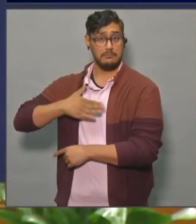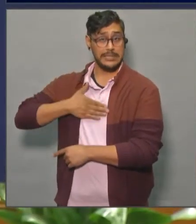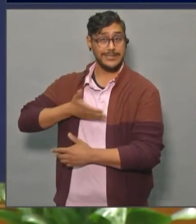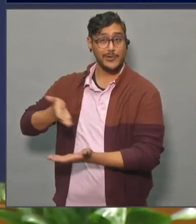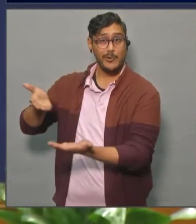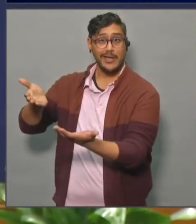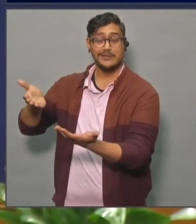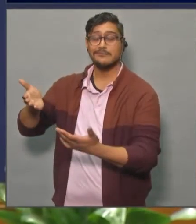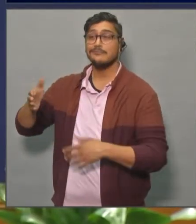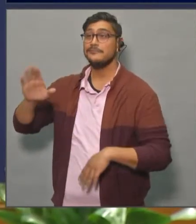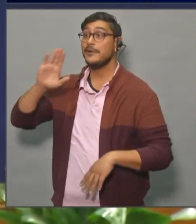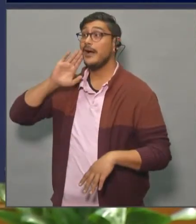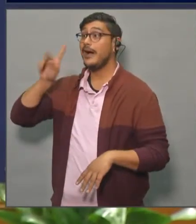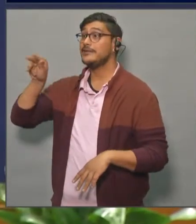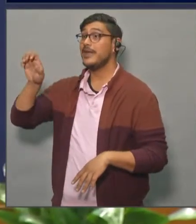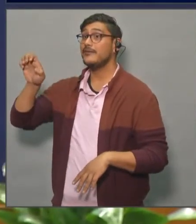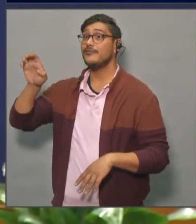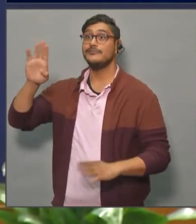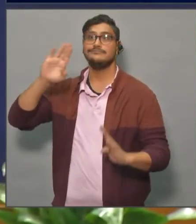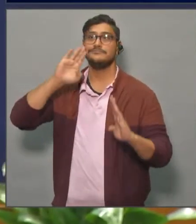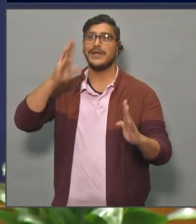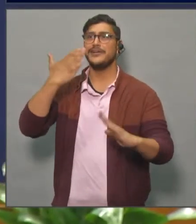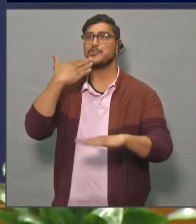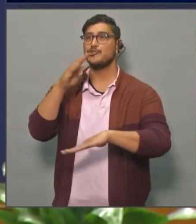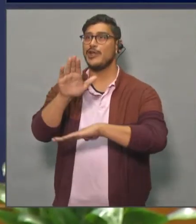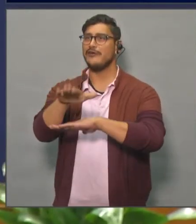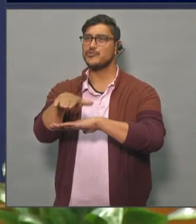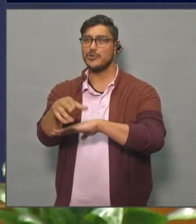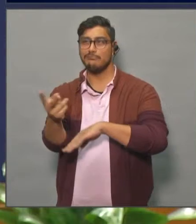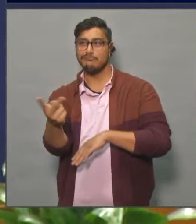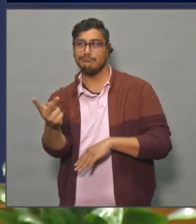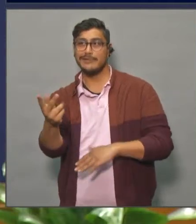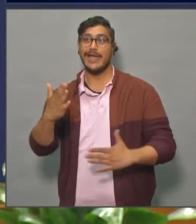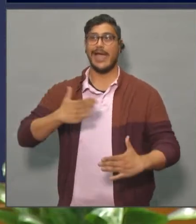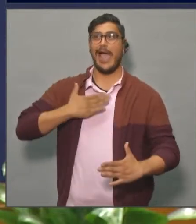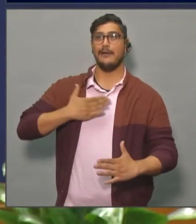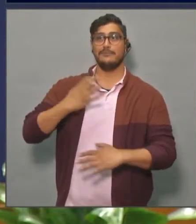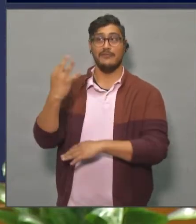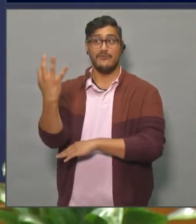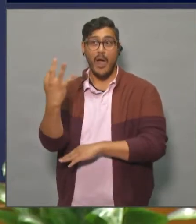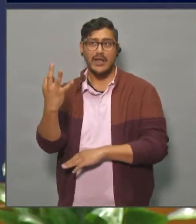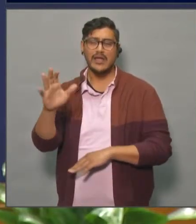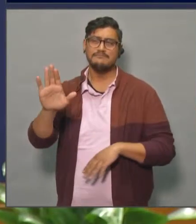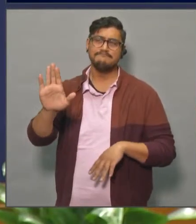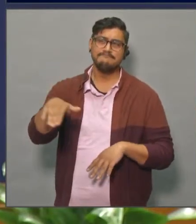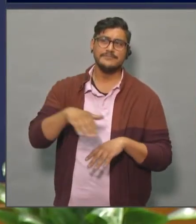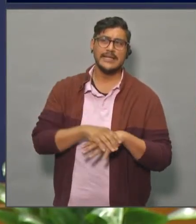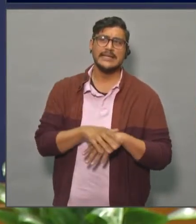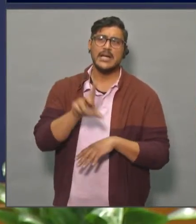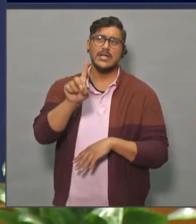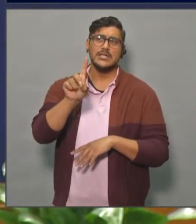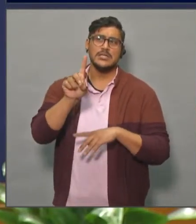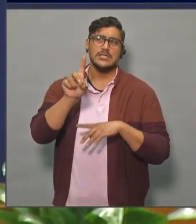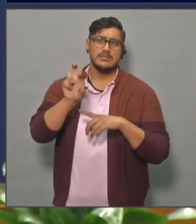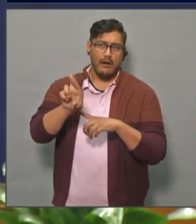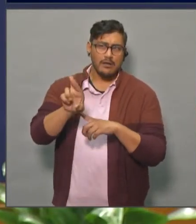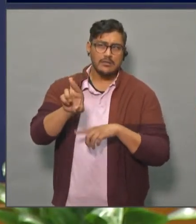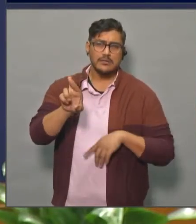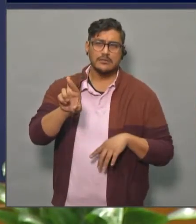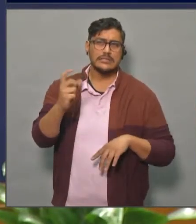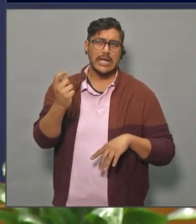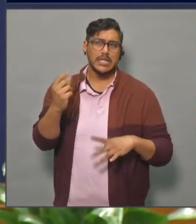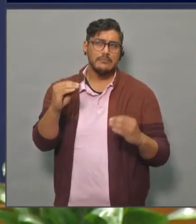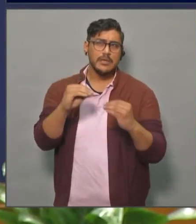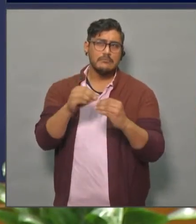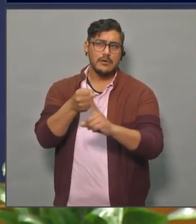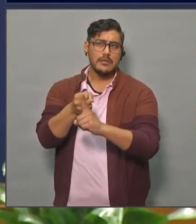Dave. Yes, good afternoon to both of you. Happy Friday. Doctor, in a little more in details